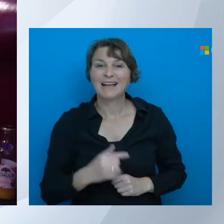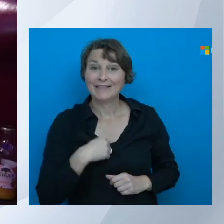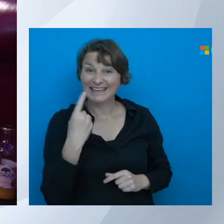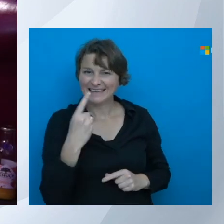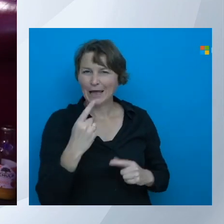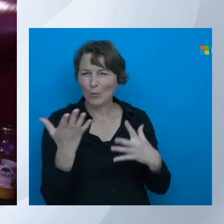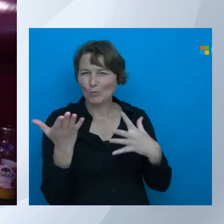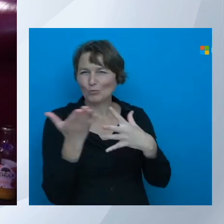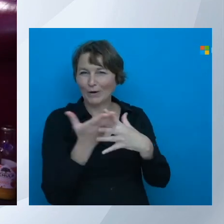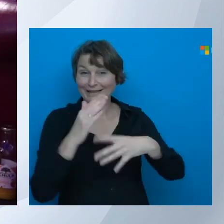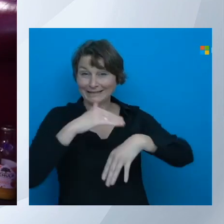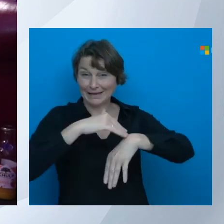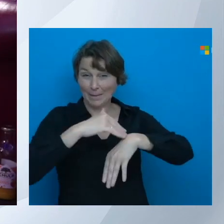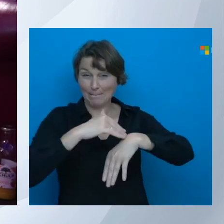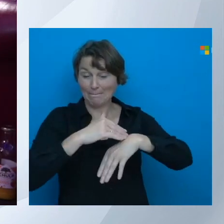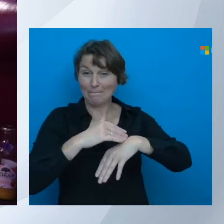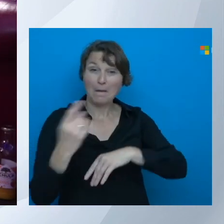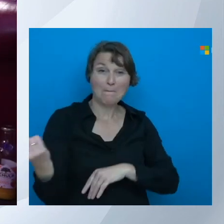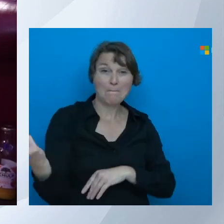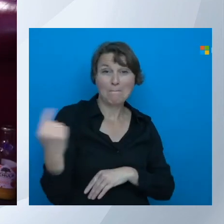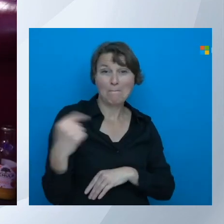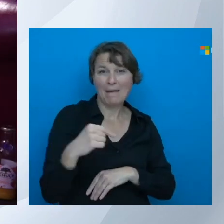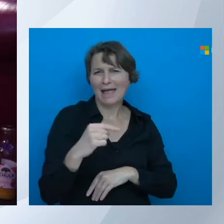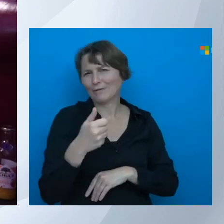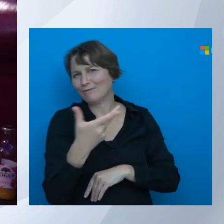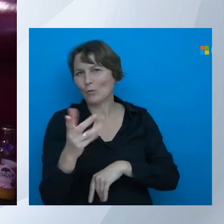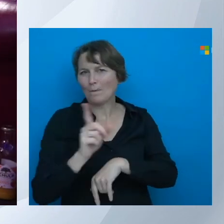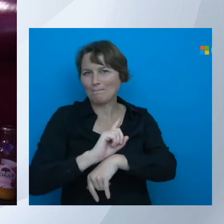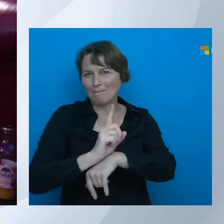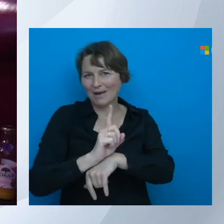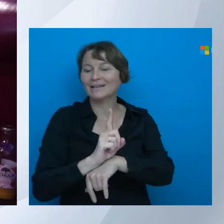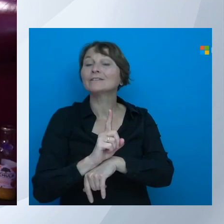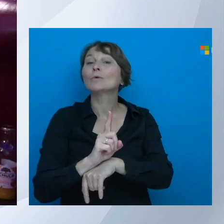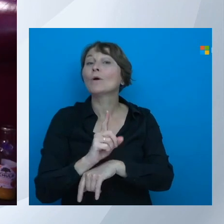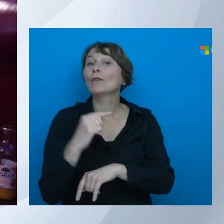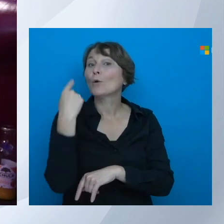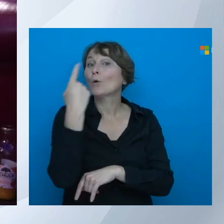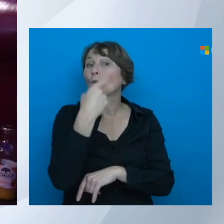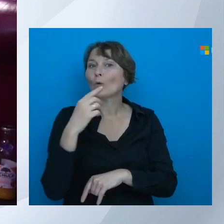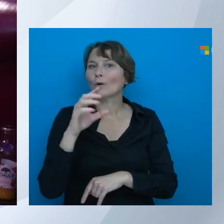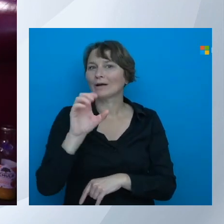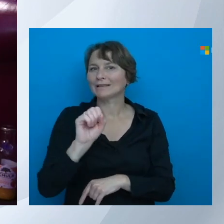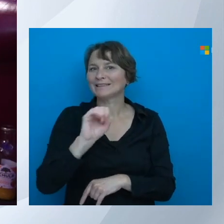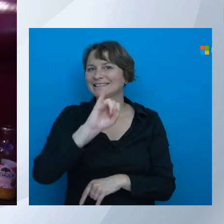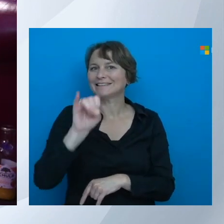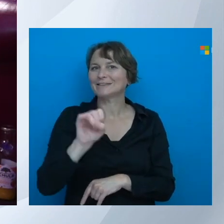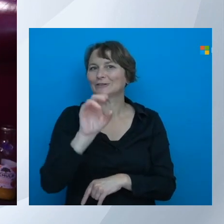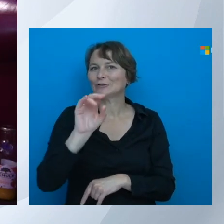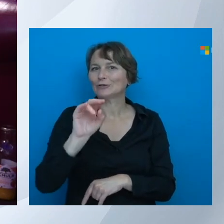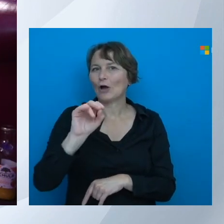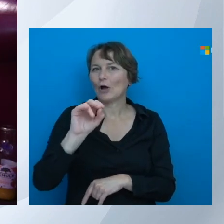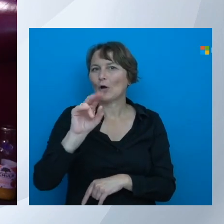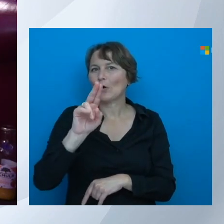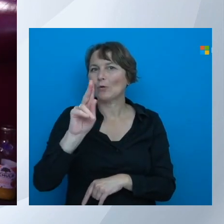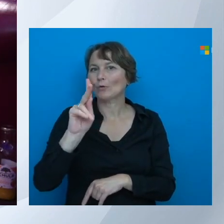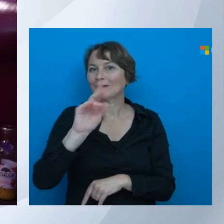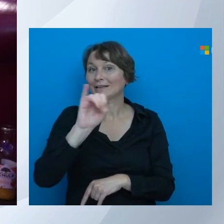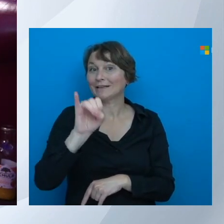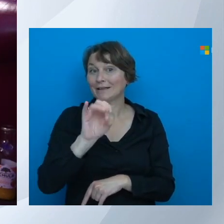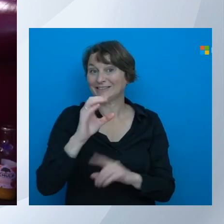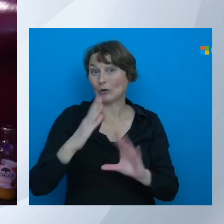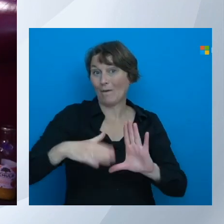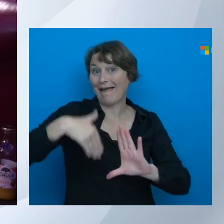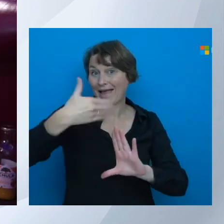back in just a couple of minutes with Sjoukje, who is, after her session, also going to be one of the MCs. So this is going to be a